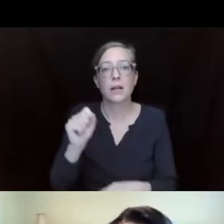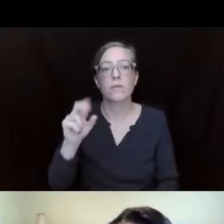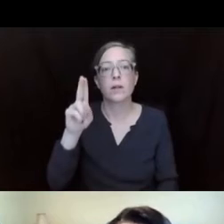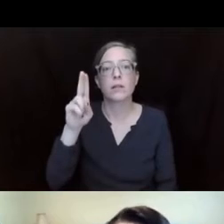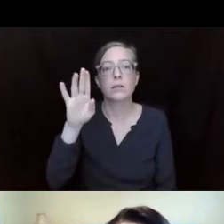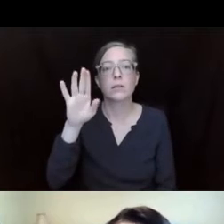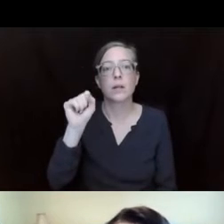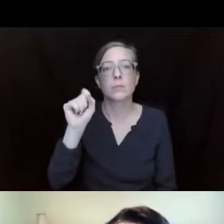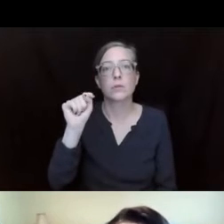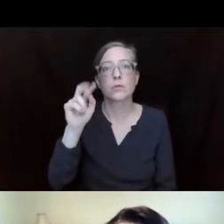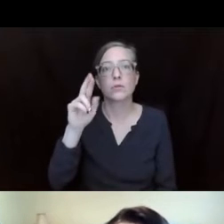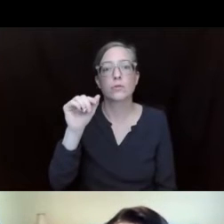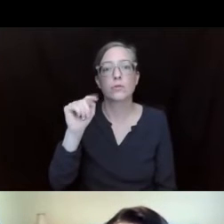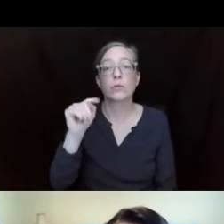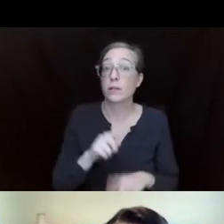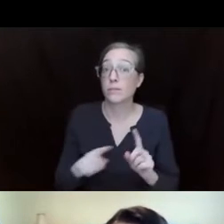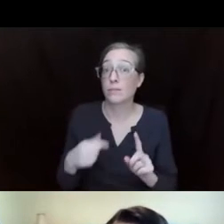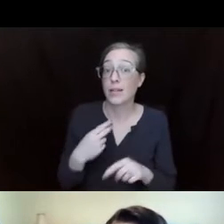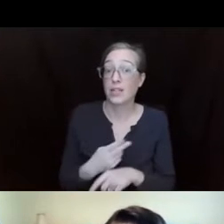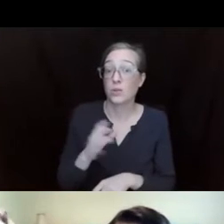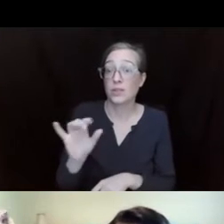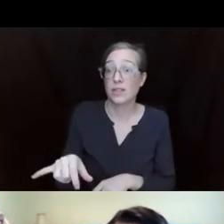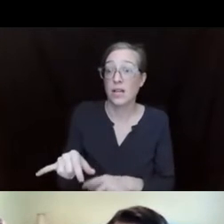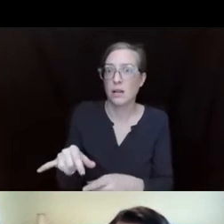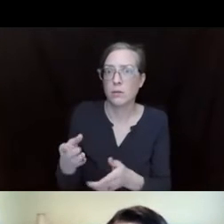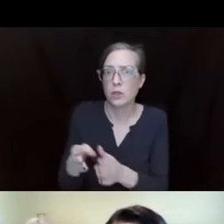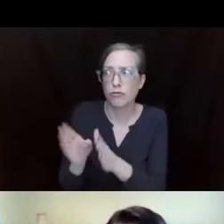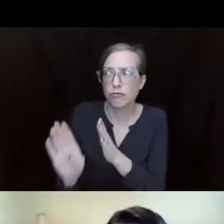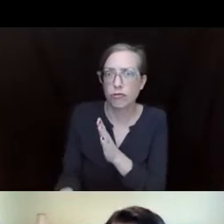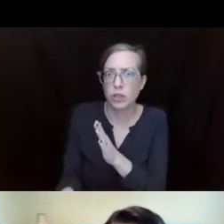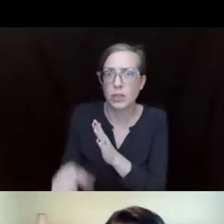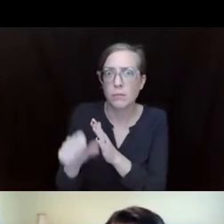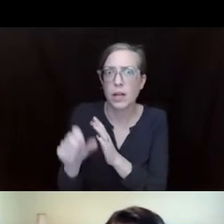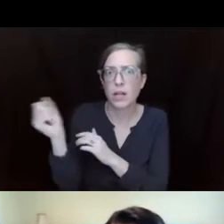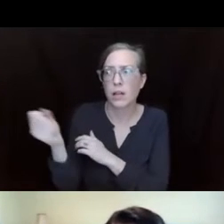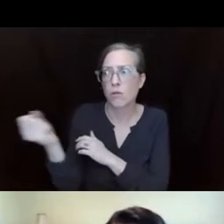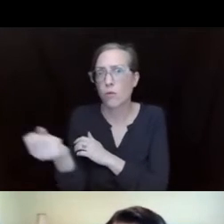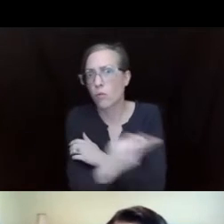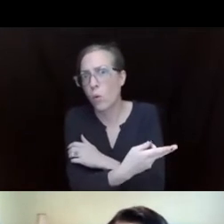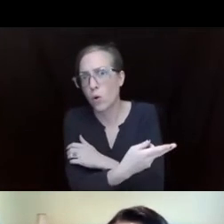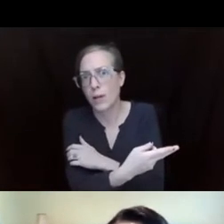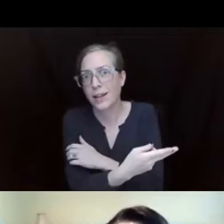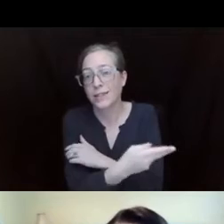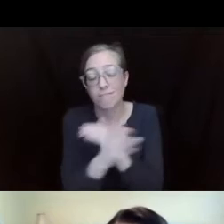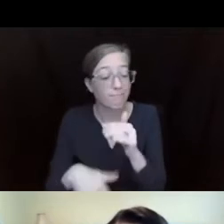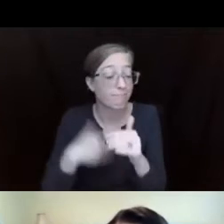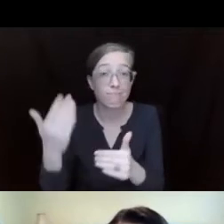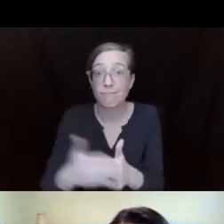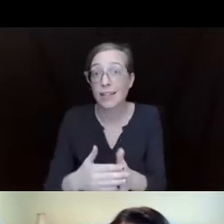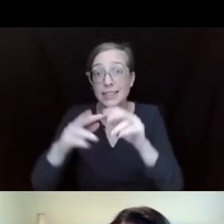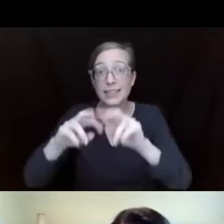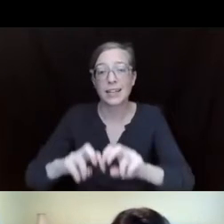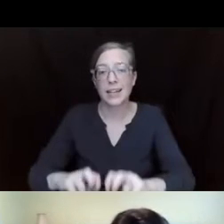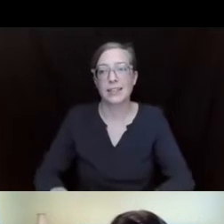the device, and because it only costs a few cents of a dollar, I can throw it away and then I can do another analysis, and these devices can